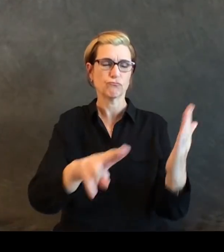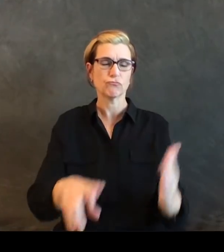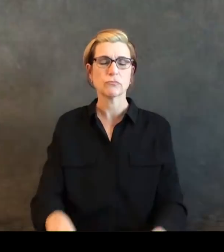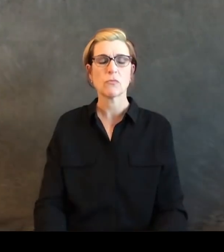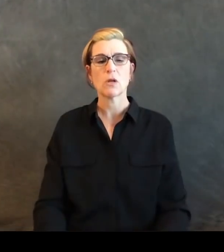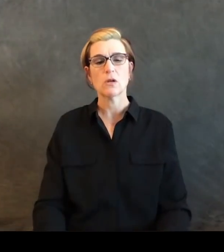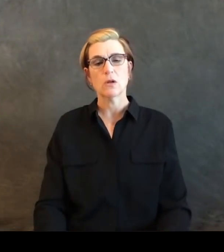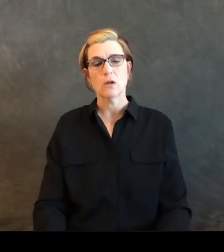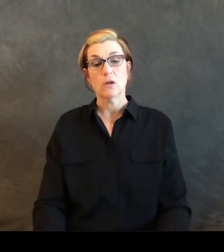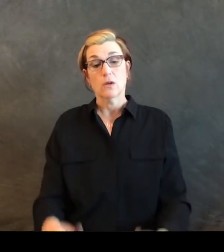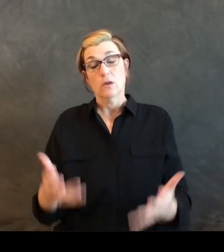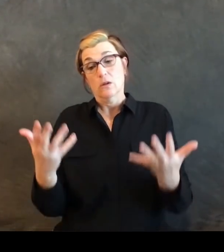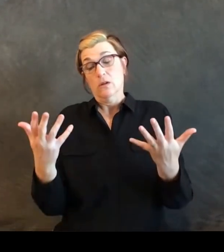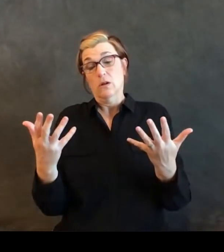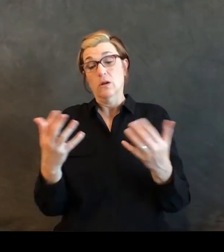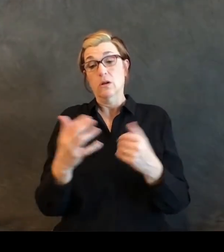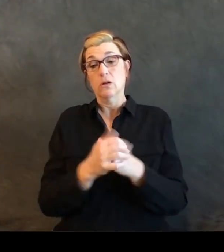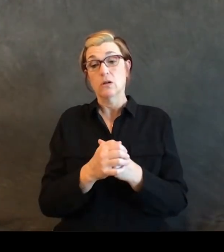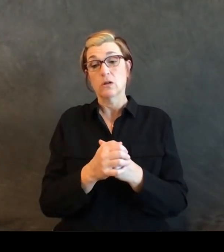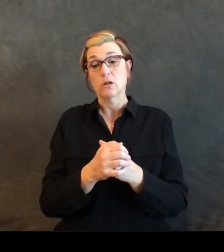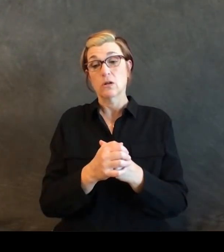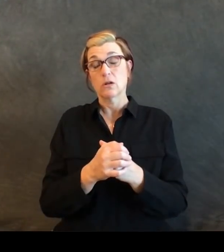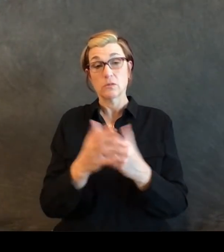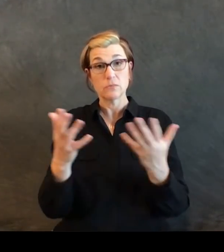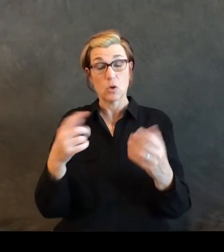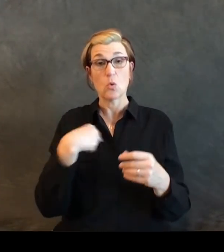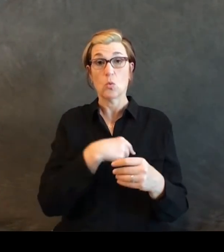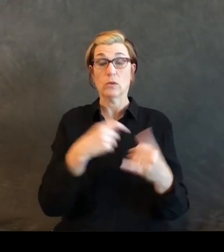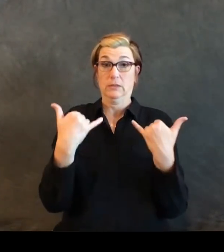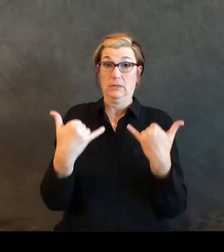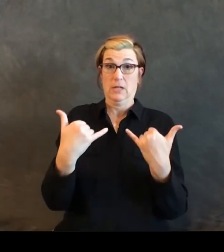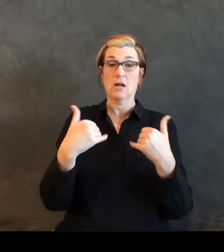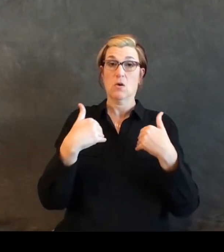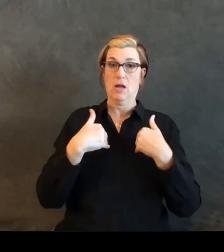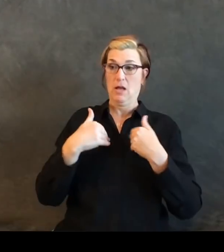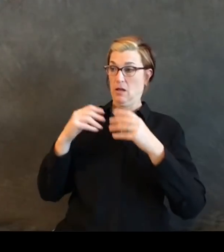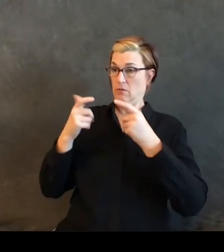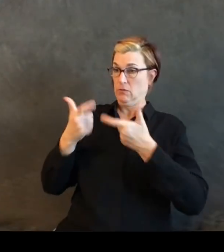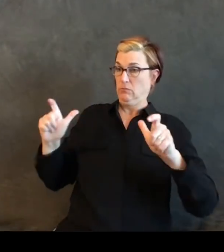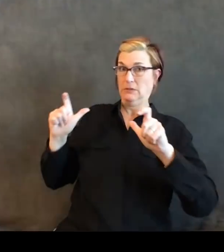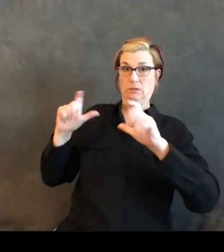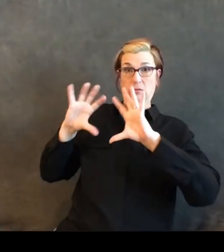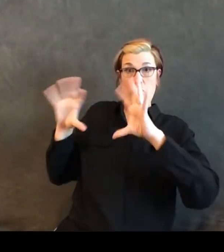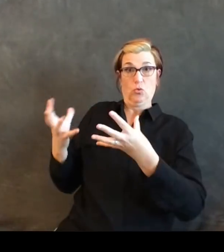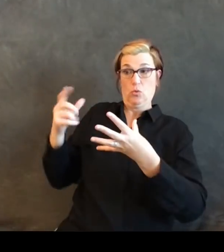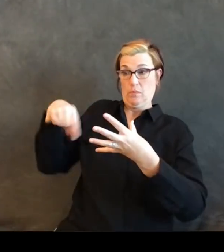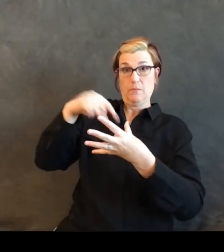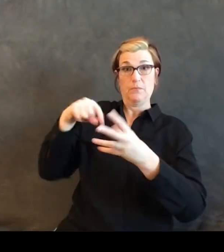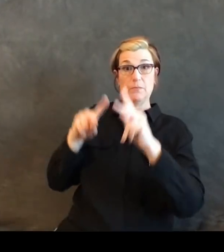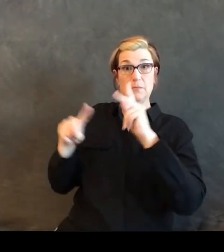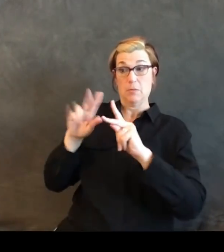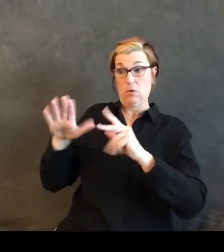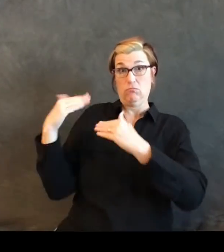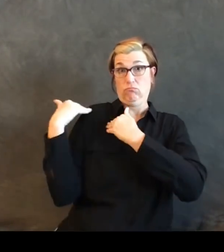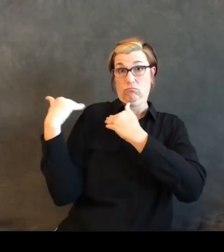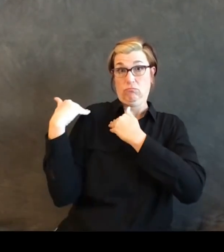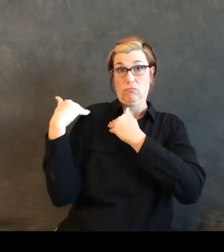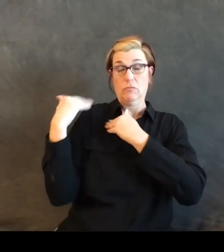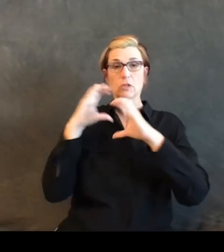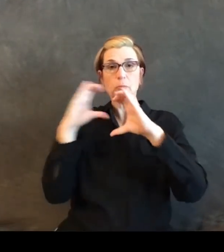grouping, and I can say this, we have a large grouping of people that does nothing but communicate with the various officials,